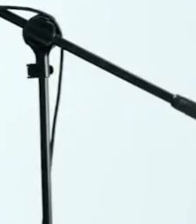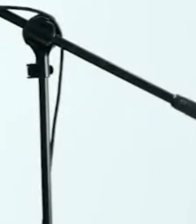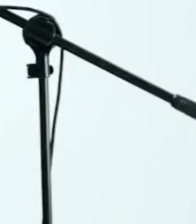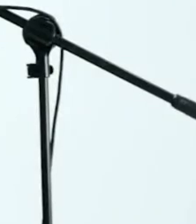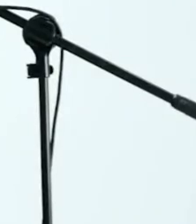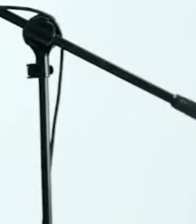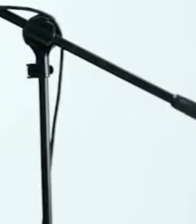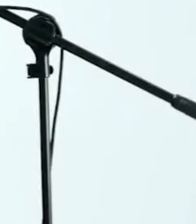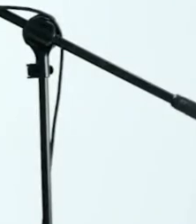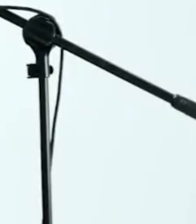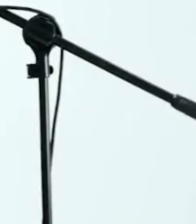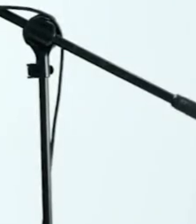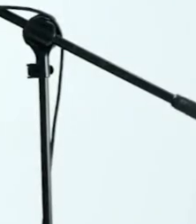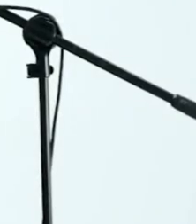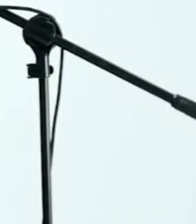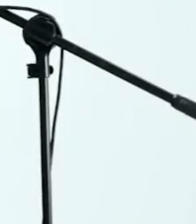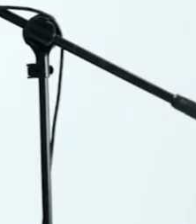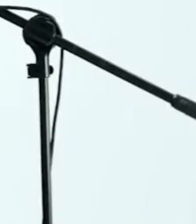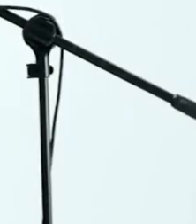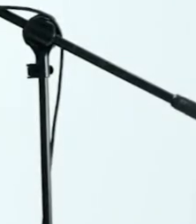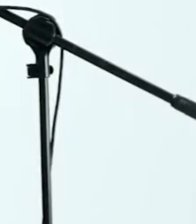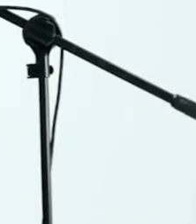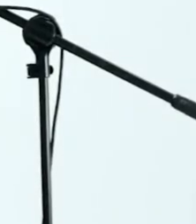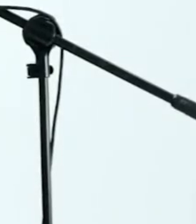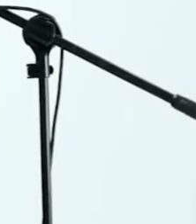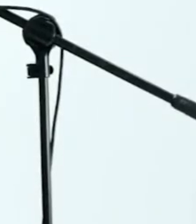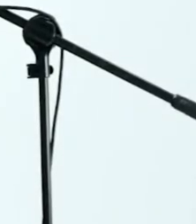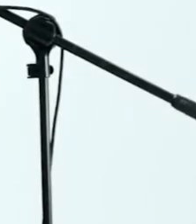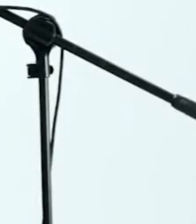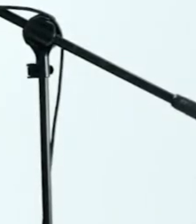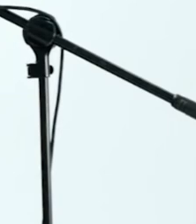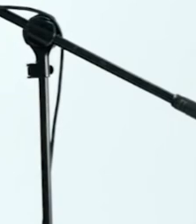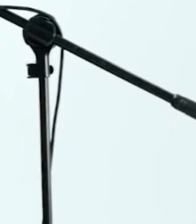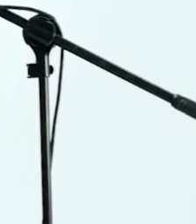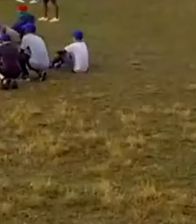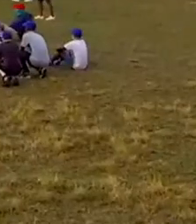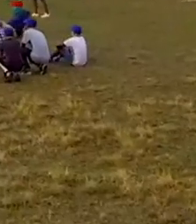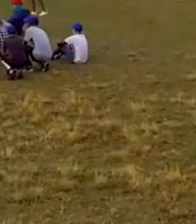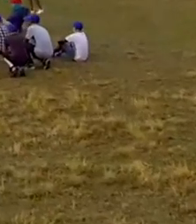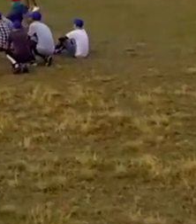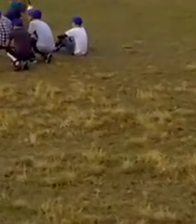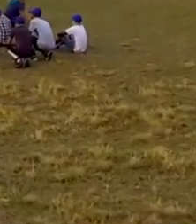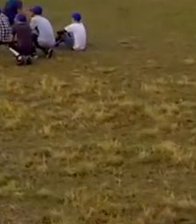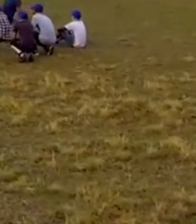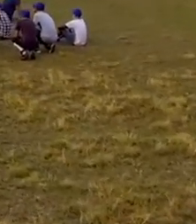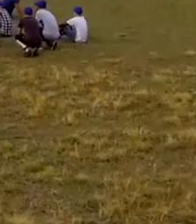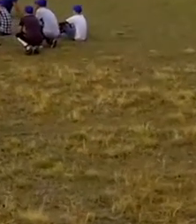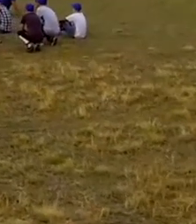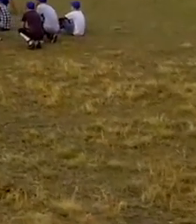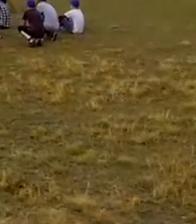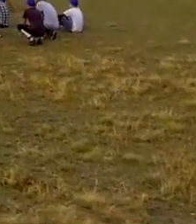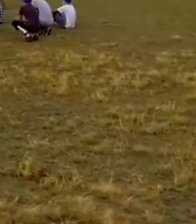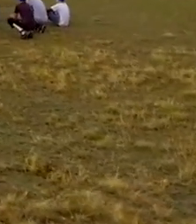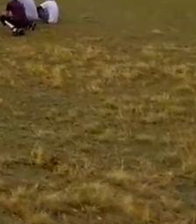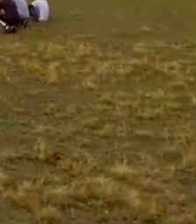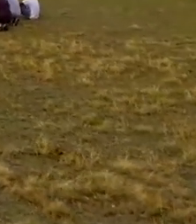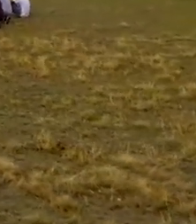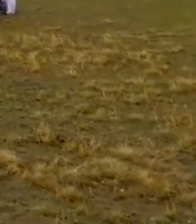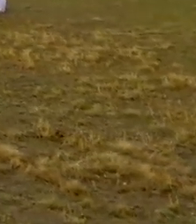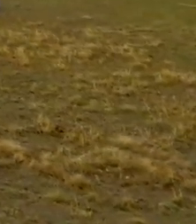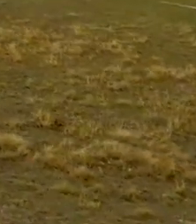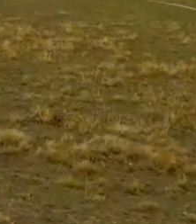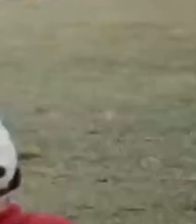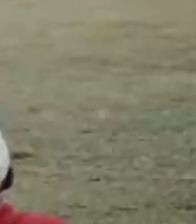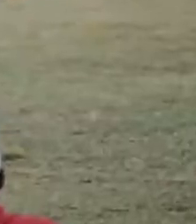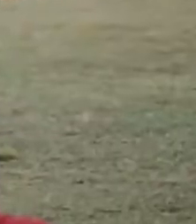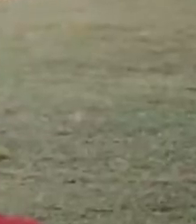specific. Just because I say yes to kissing you doesn't mean I say yes to having sex. What we hope to achieve is to